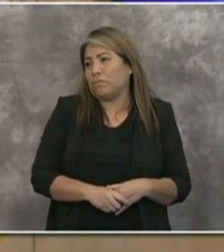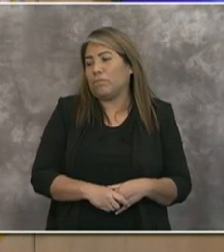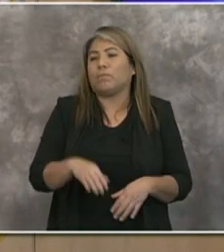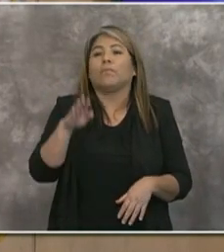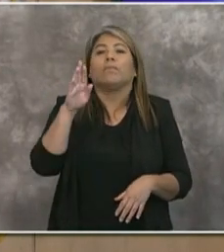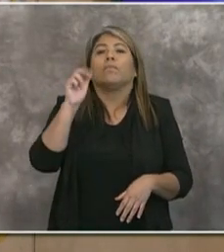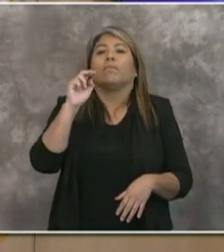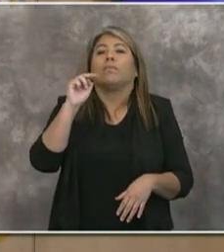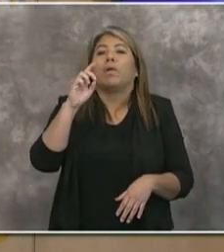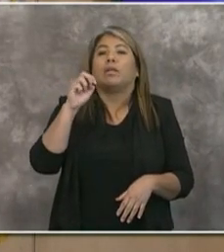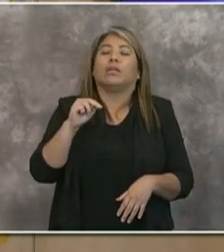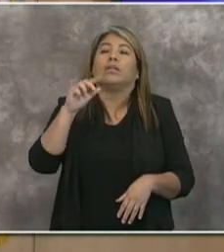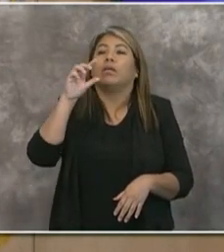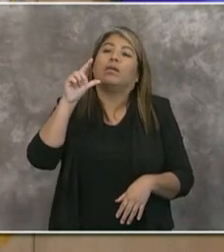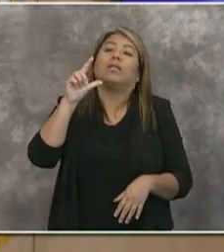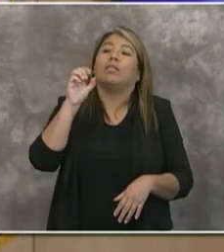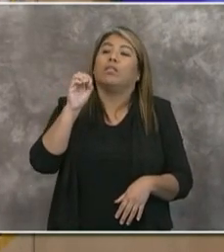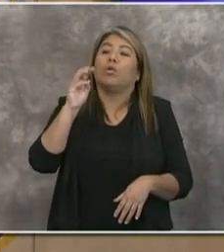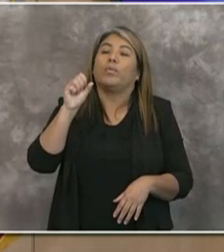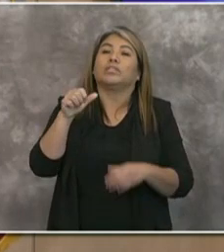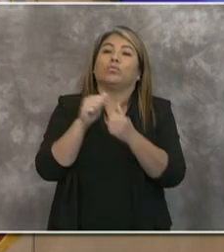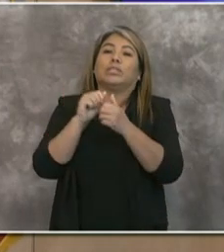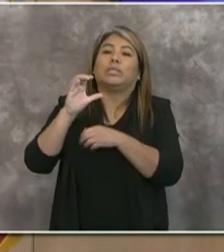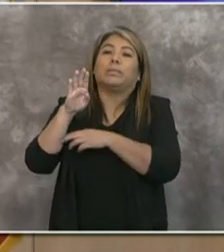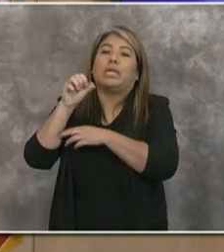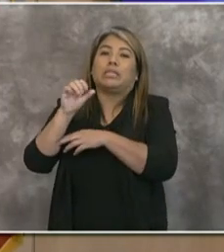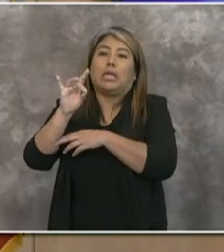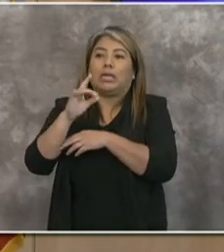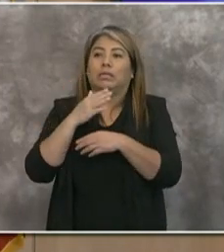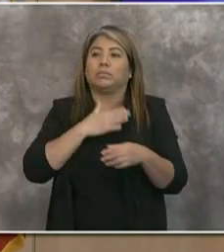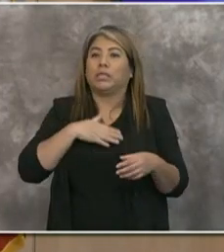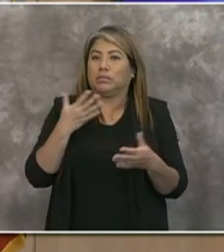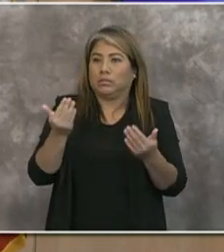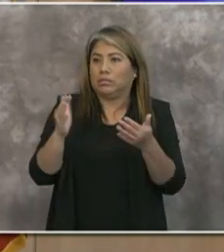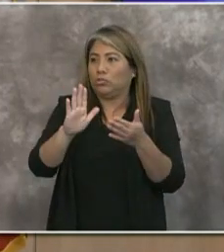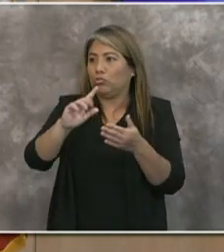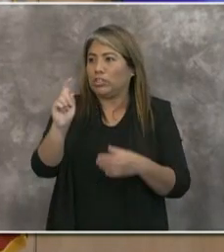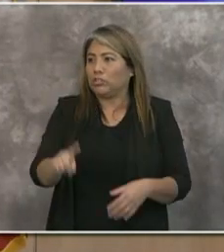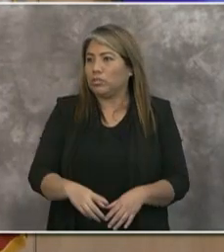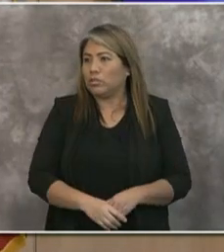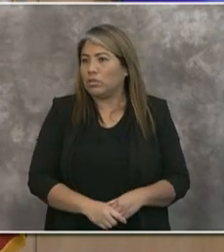Brandon Lewis with CBS 8, please state your question.